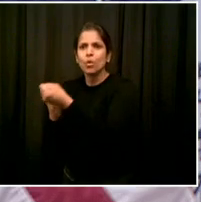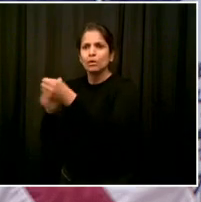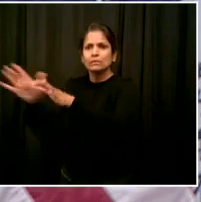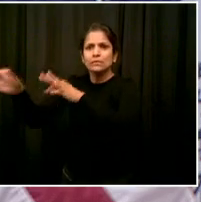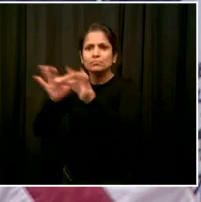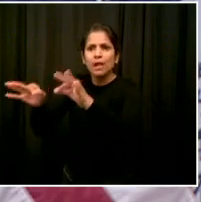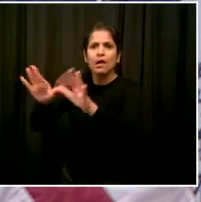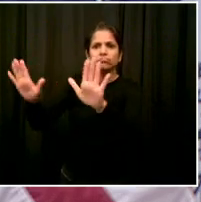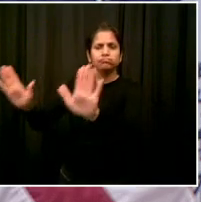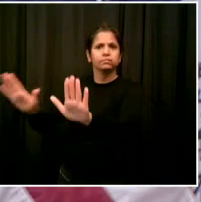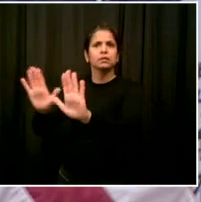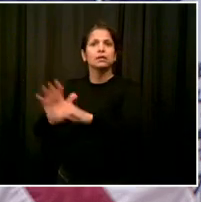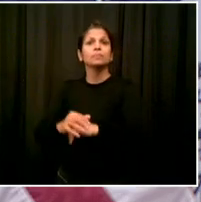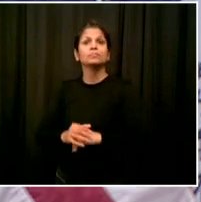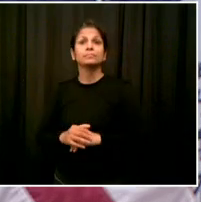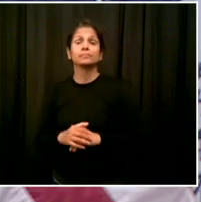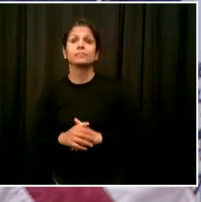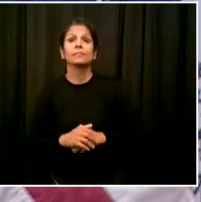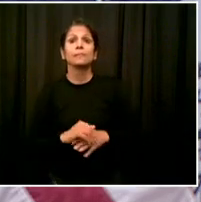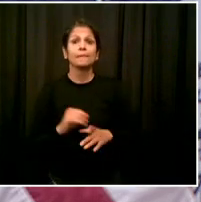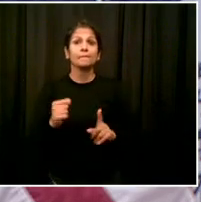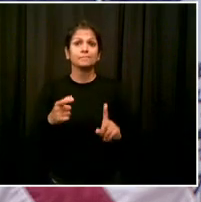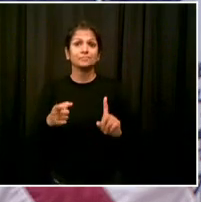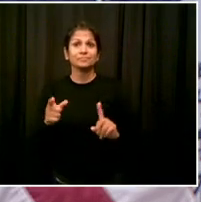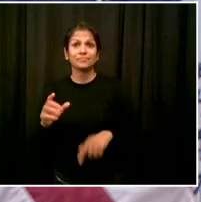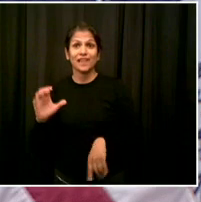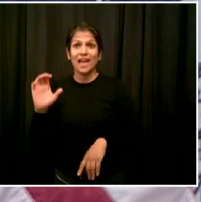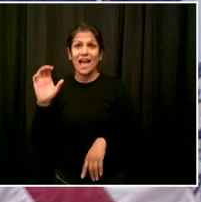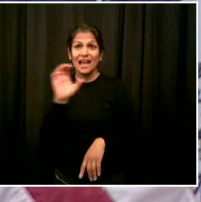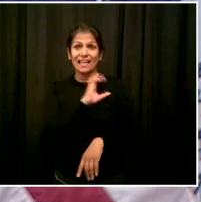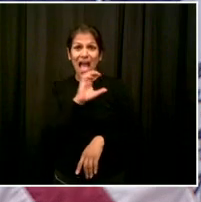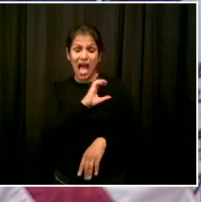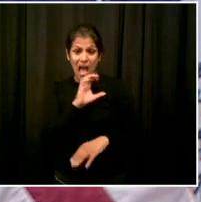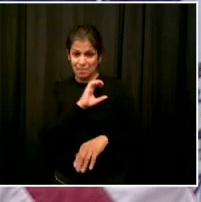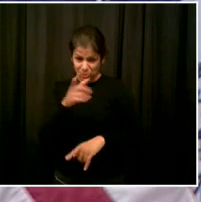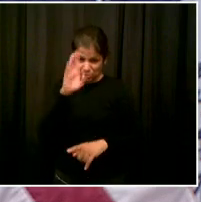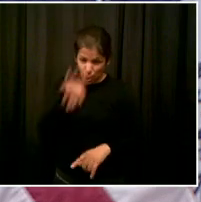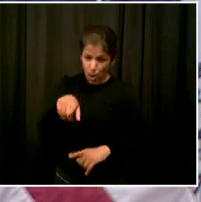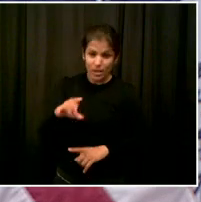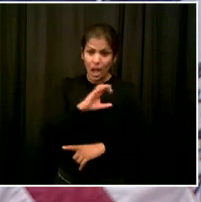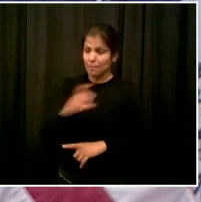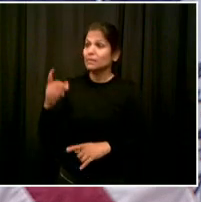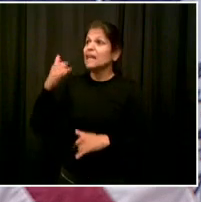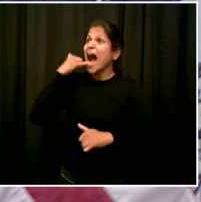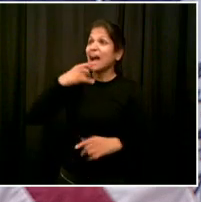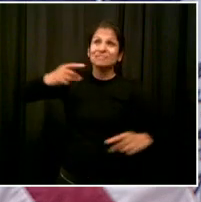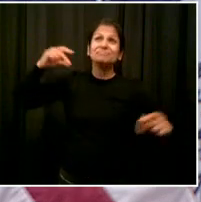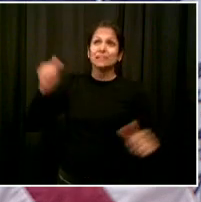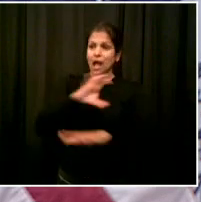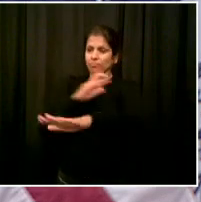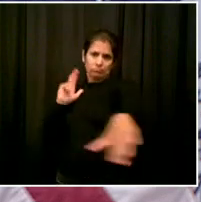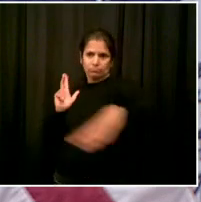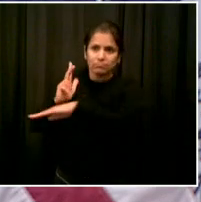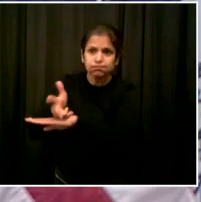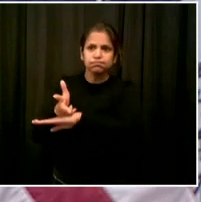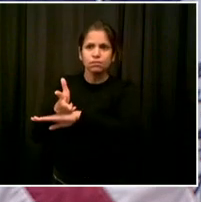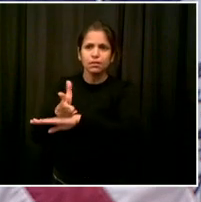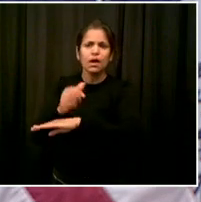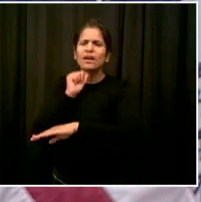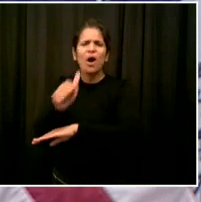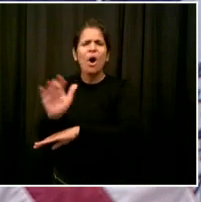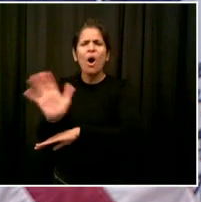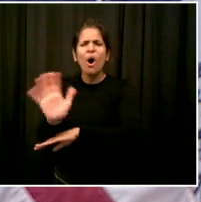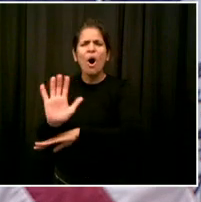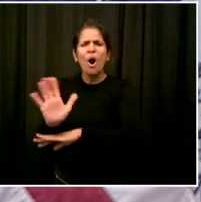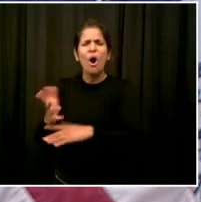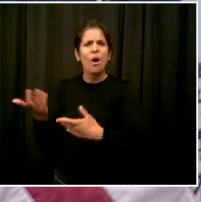the root. Cut off the supply and engage parents and families, telling them they have to step up here too to help